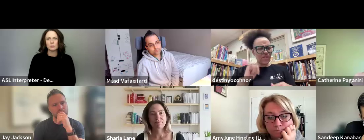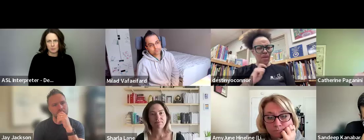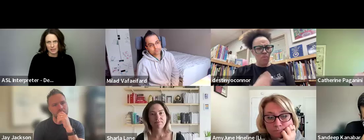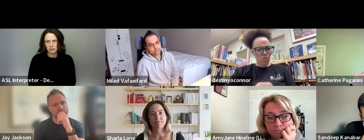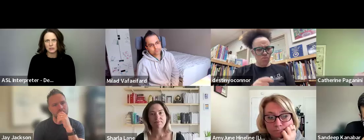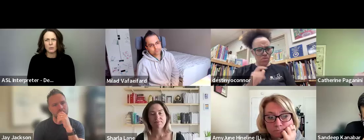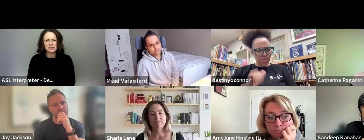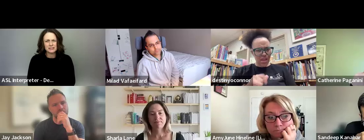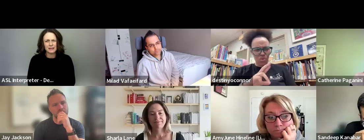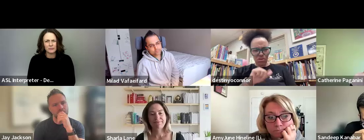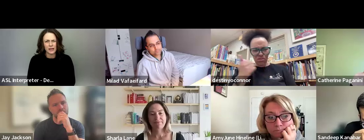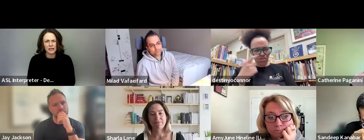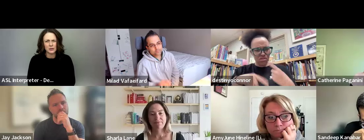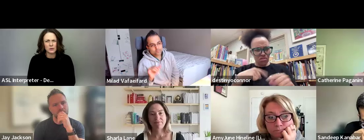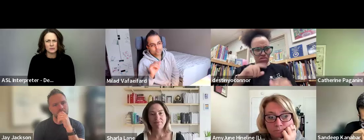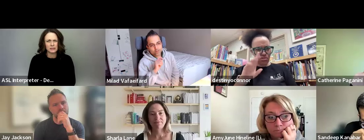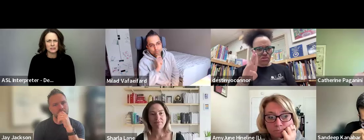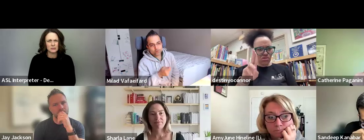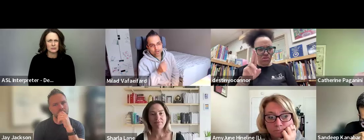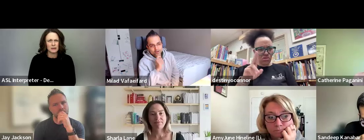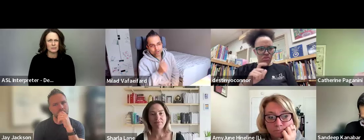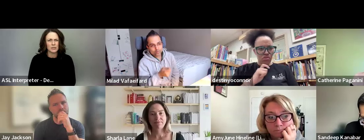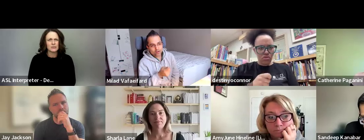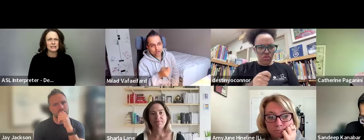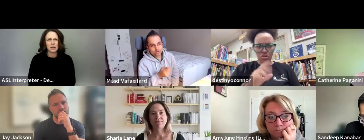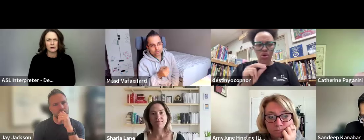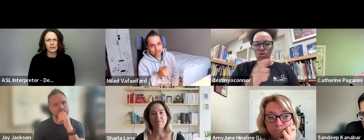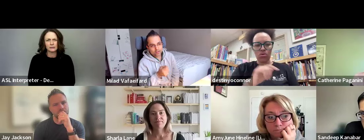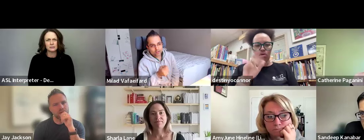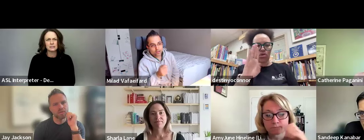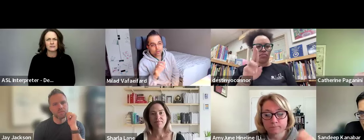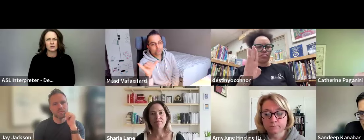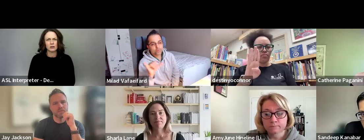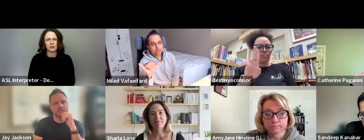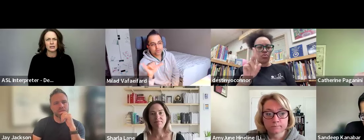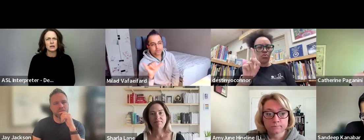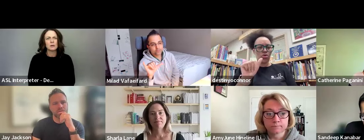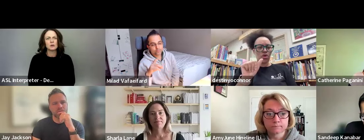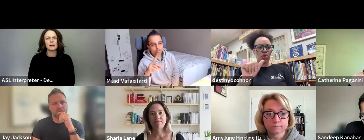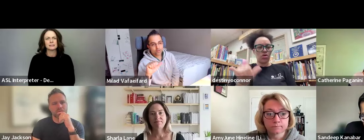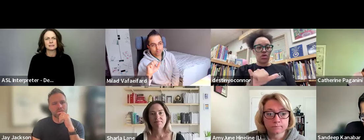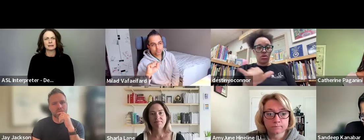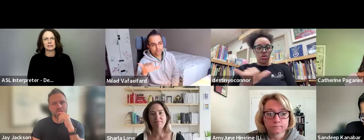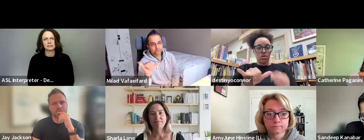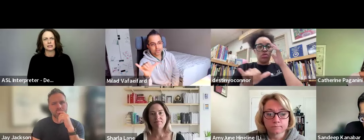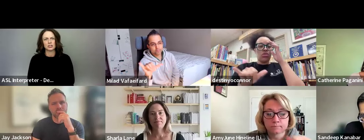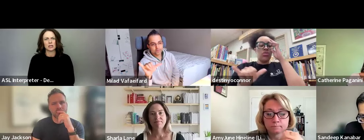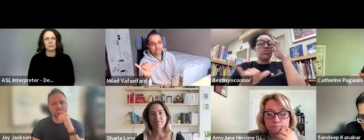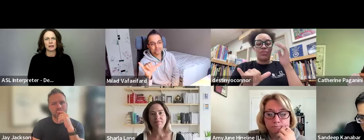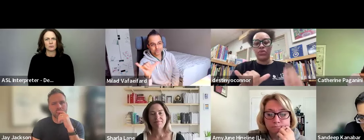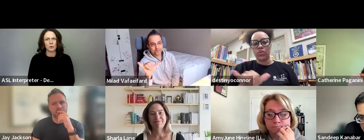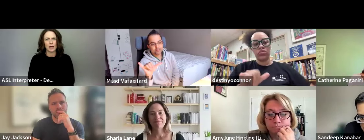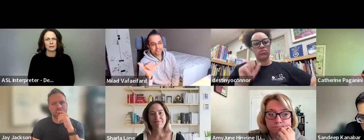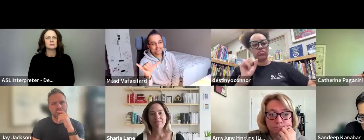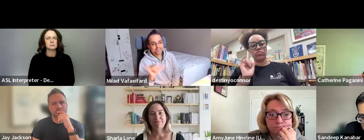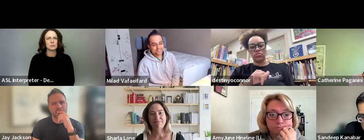And you're in Budapest. What's the sign for that? I know, is there, that's Hungary, the sign for Hungary. But Budapest is like this. It's like a shaking